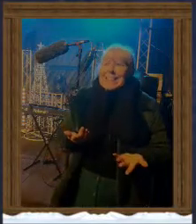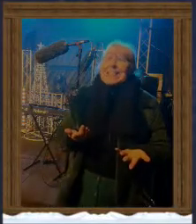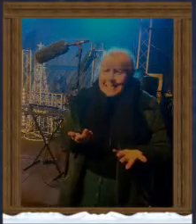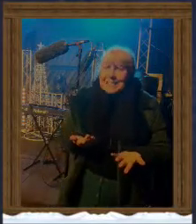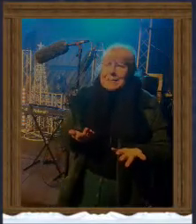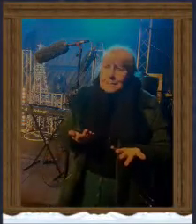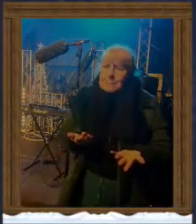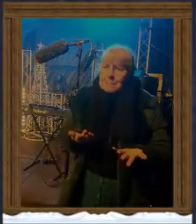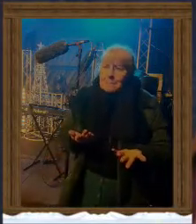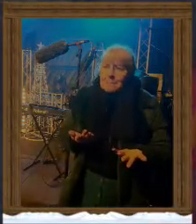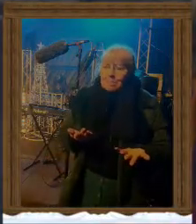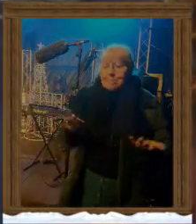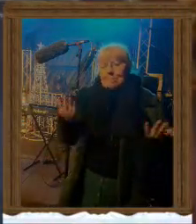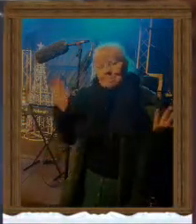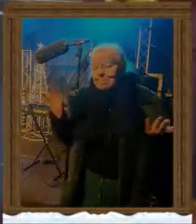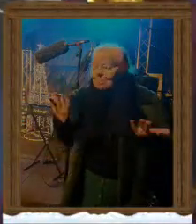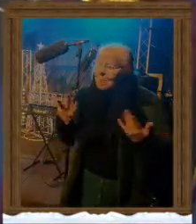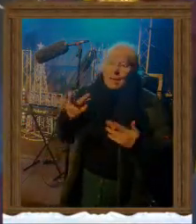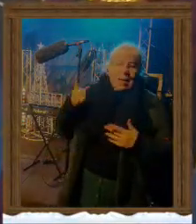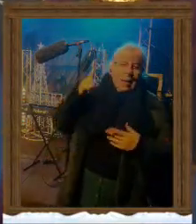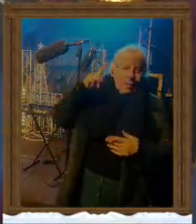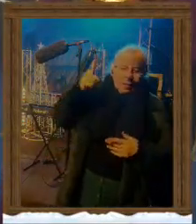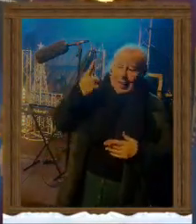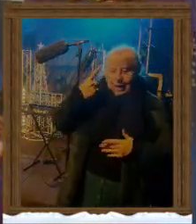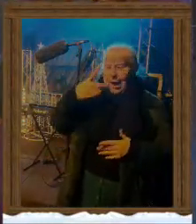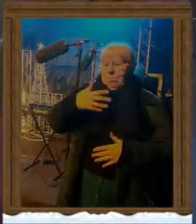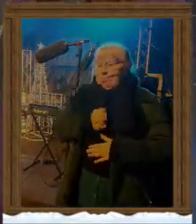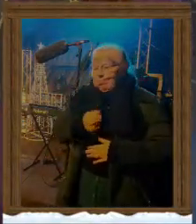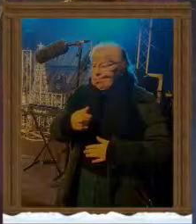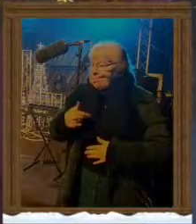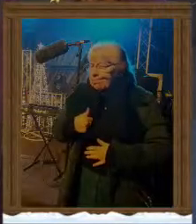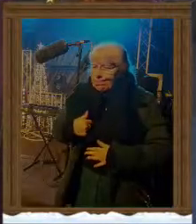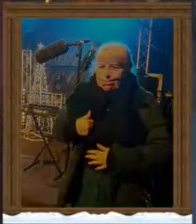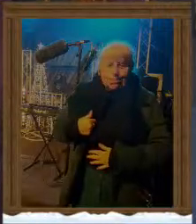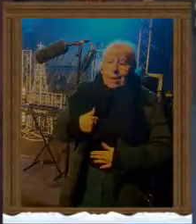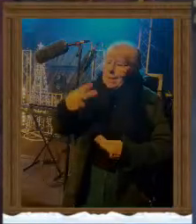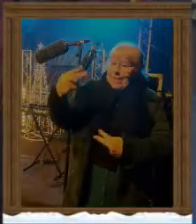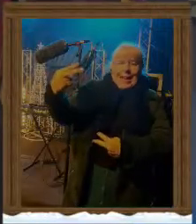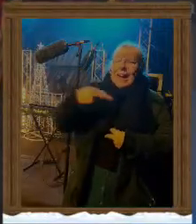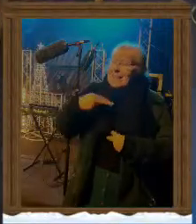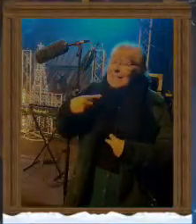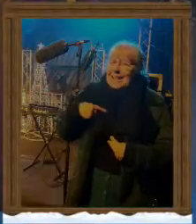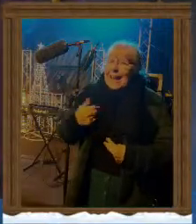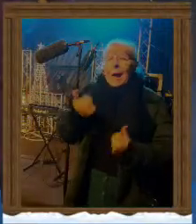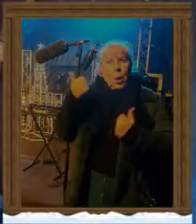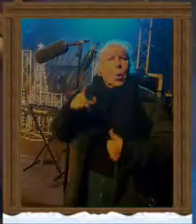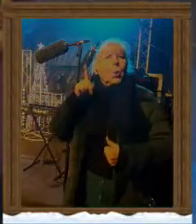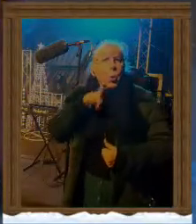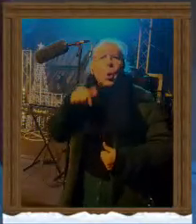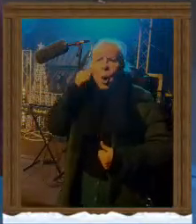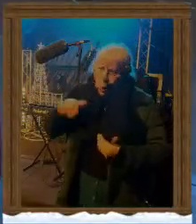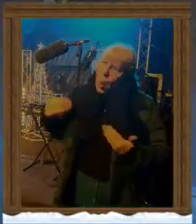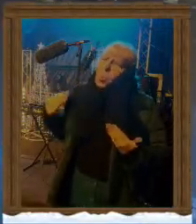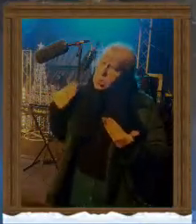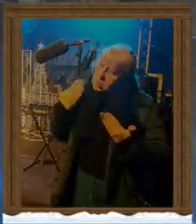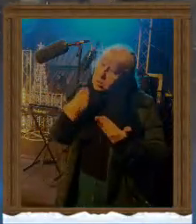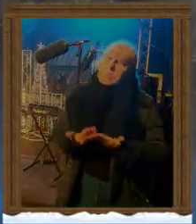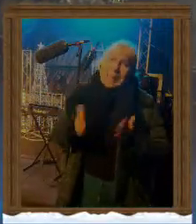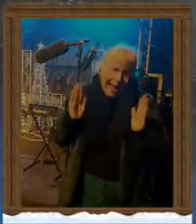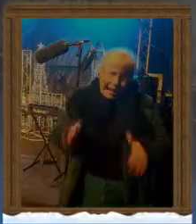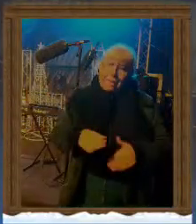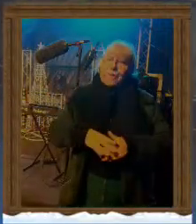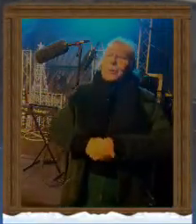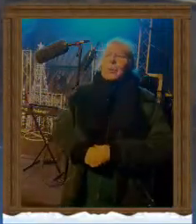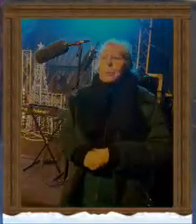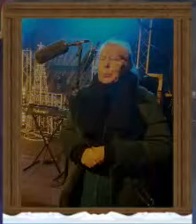tried. Don't let them in, don't let them see. Be the good girl you always have to